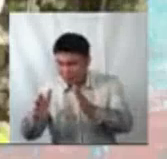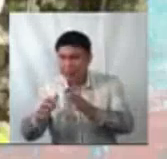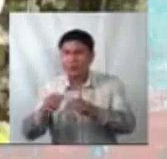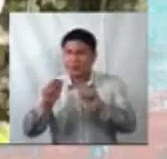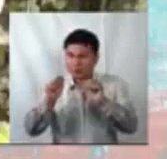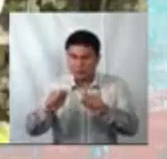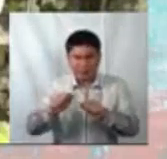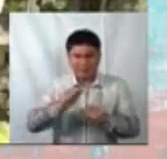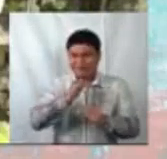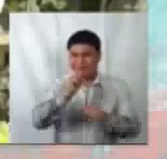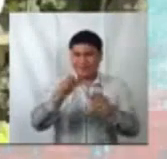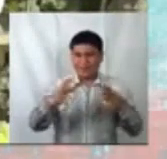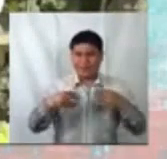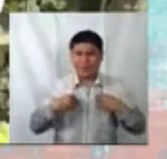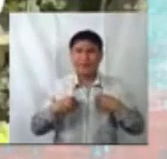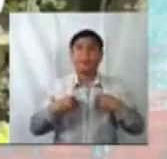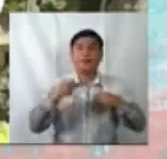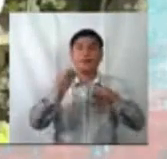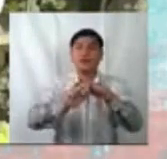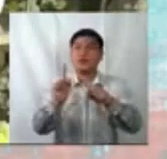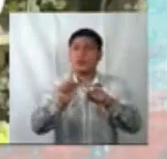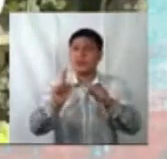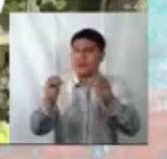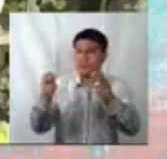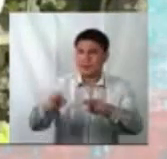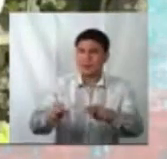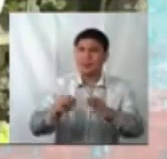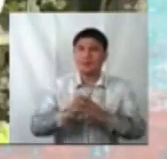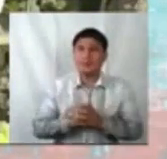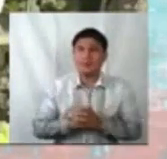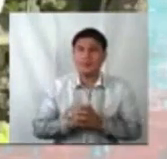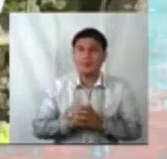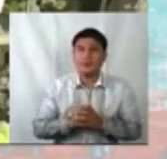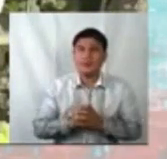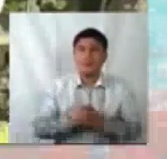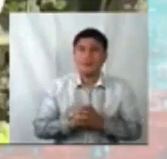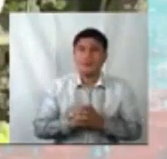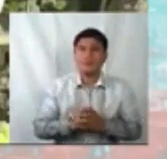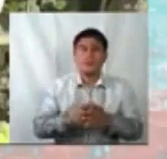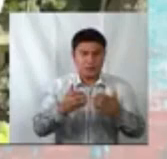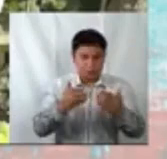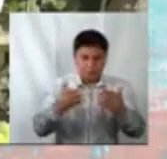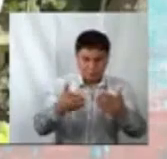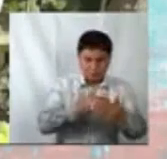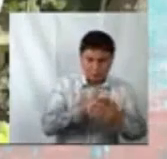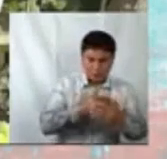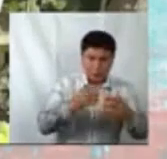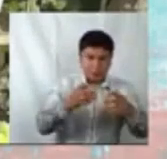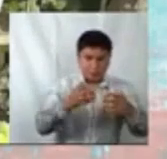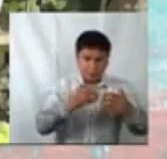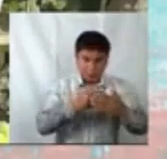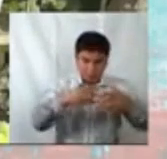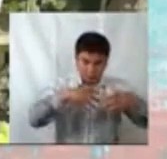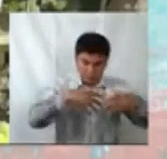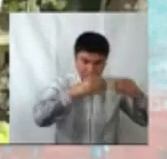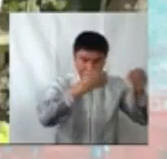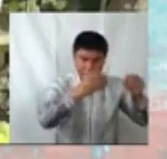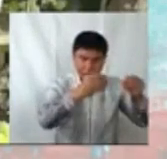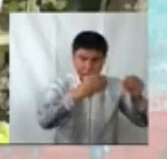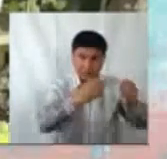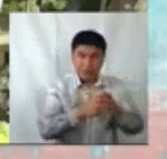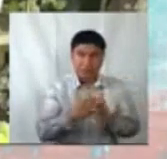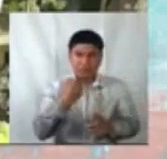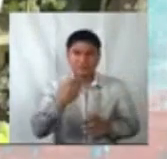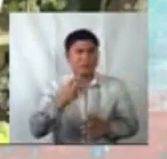So, ang nangyari dyan, ito yung funny. During the night, before they have to leave, no? Nasabi nila, talo